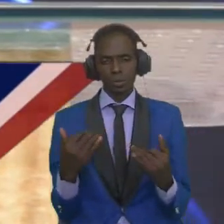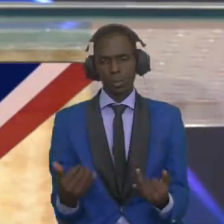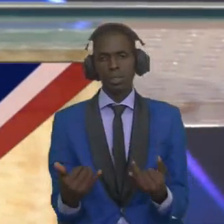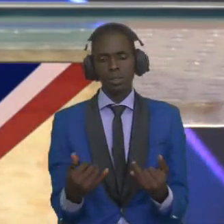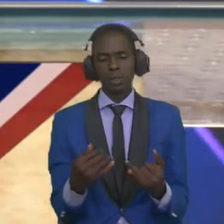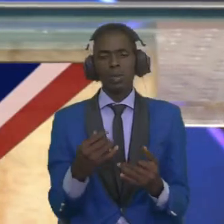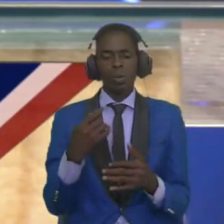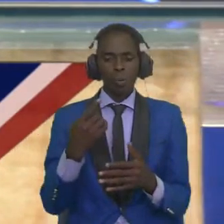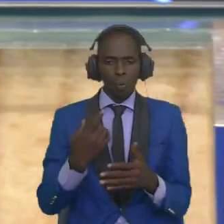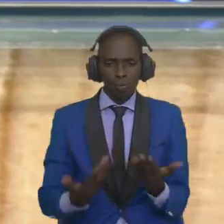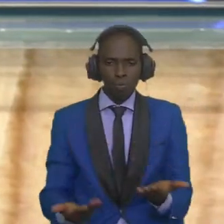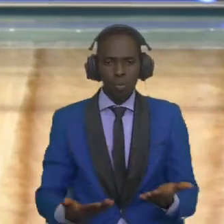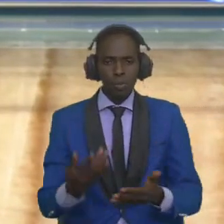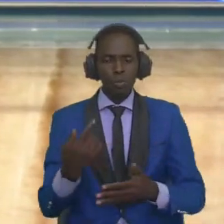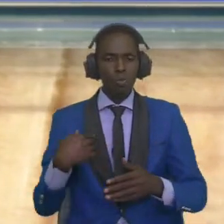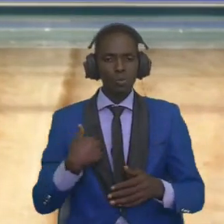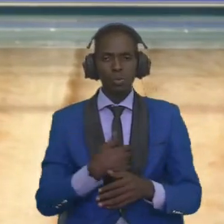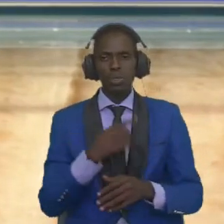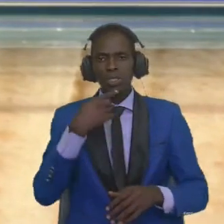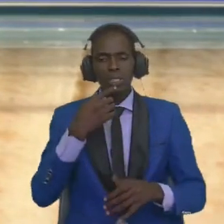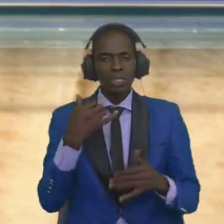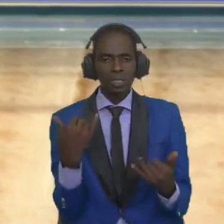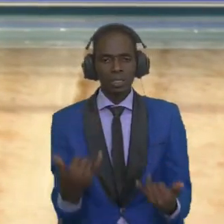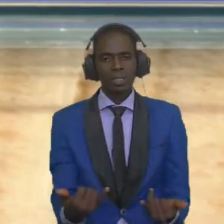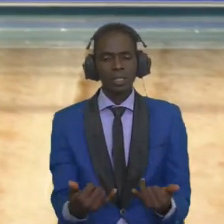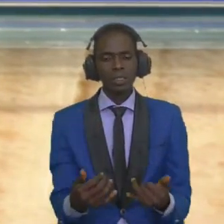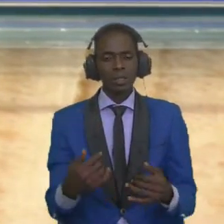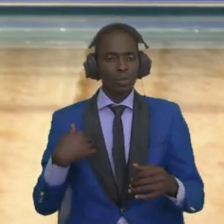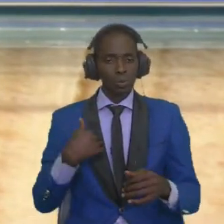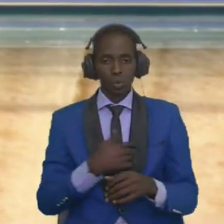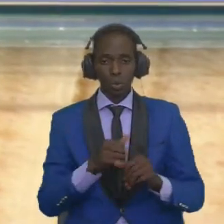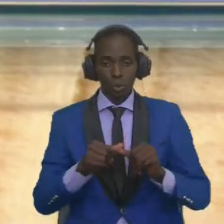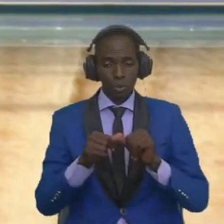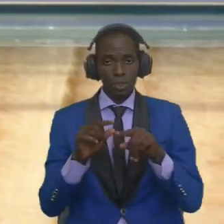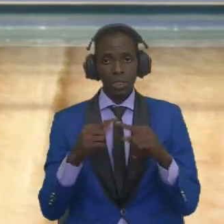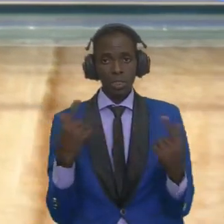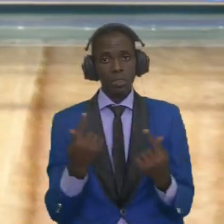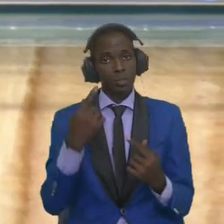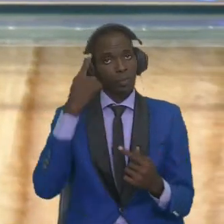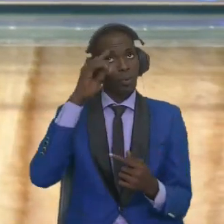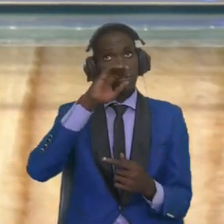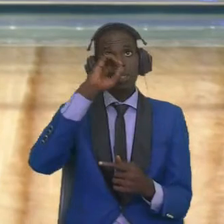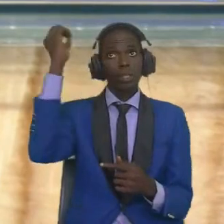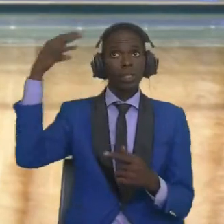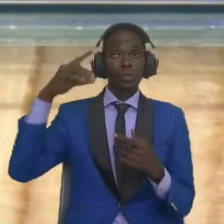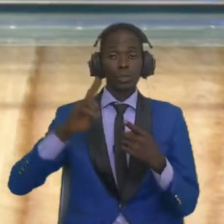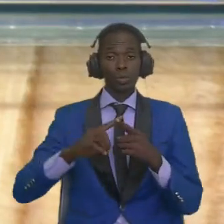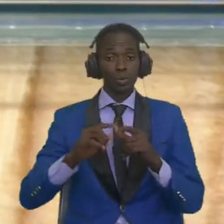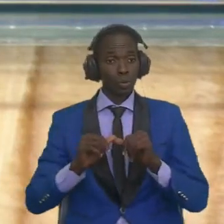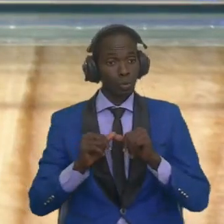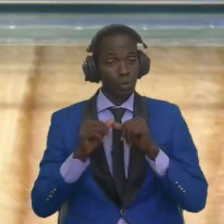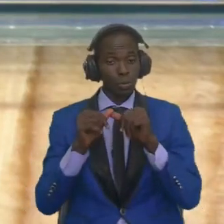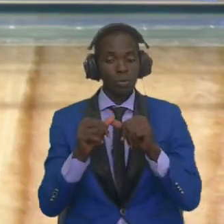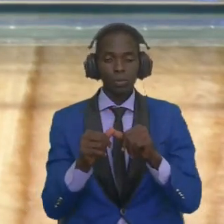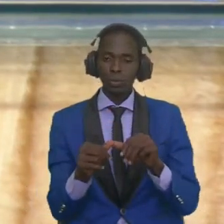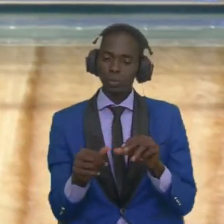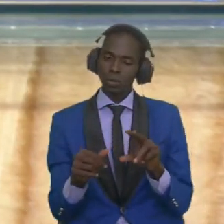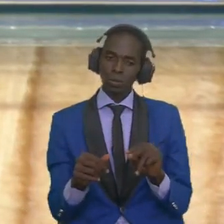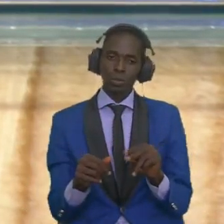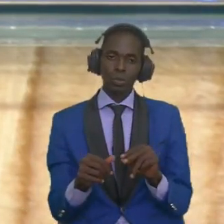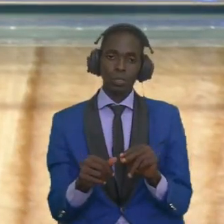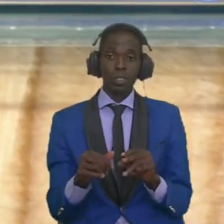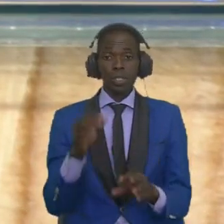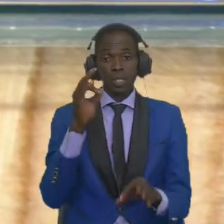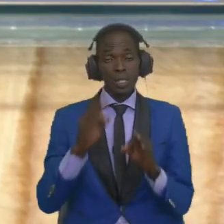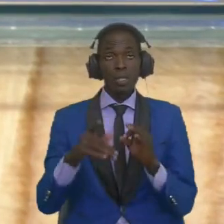church at Rome that didn't understand the grace of God. All right, if the grace of God has come,